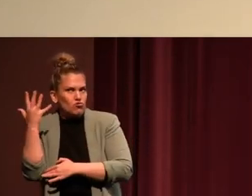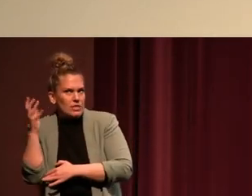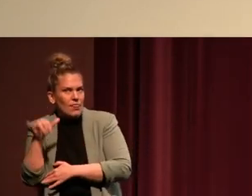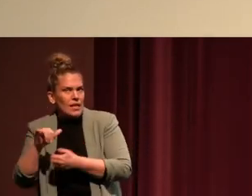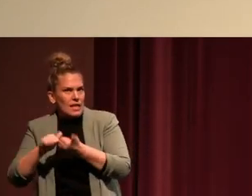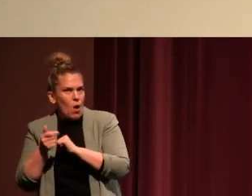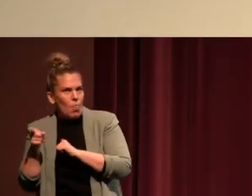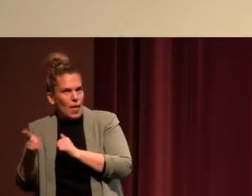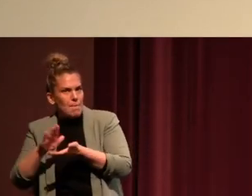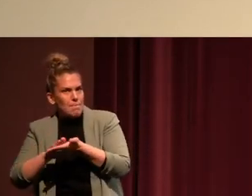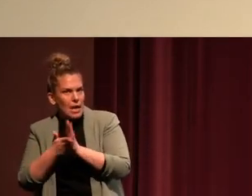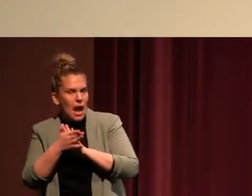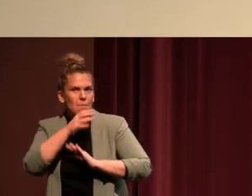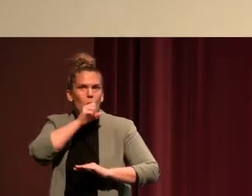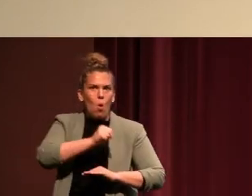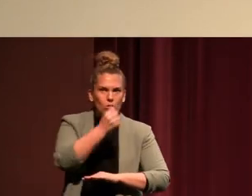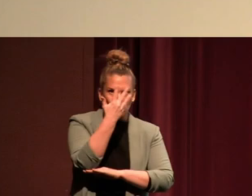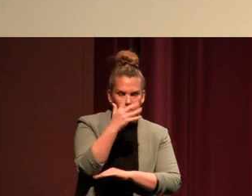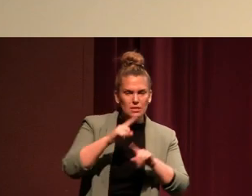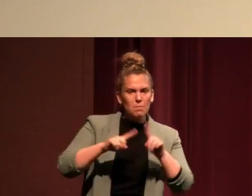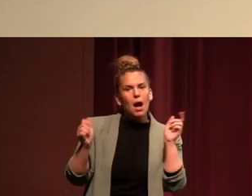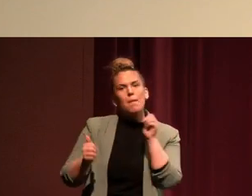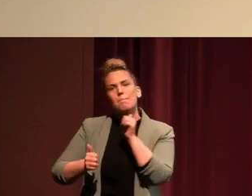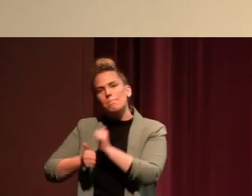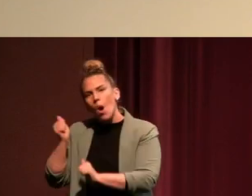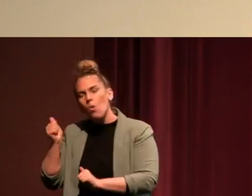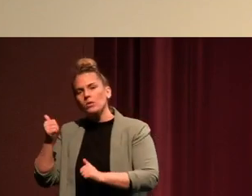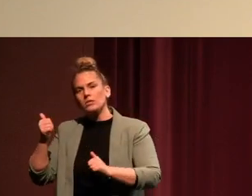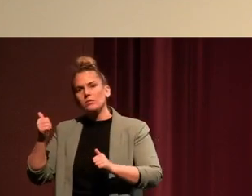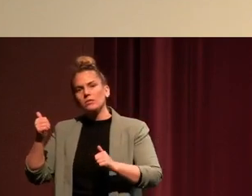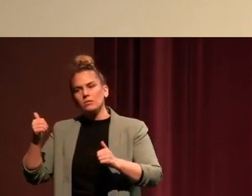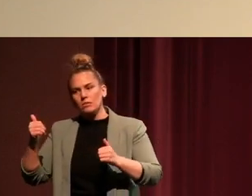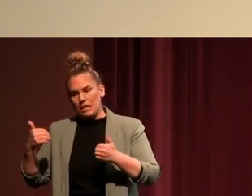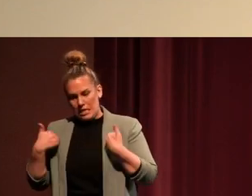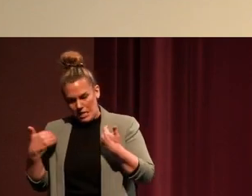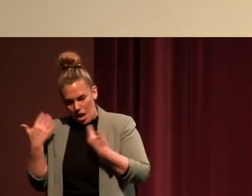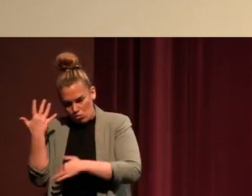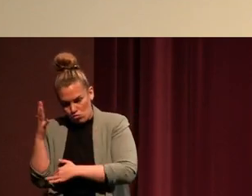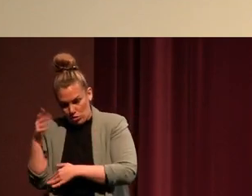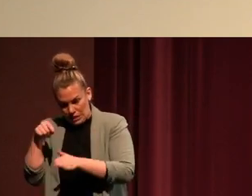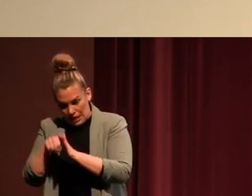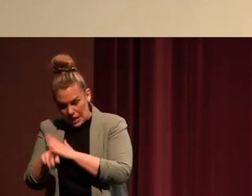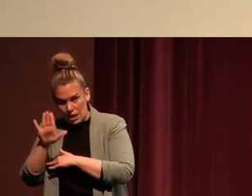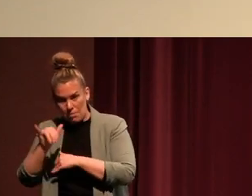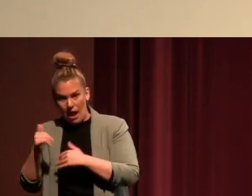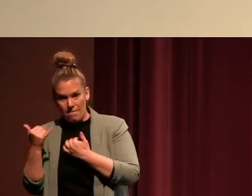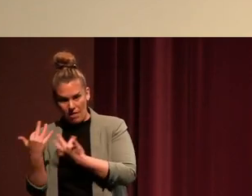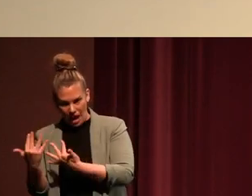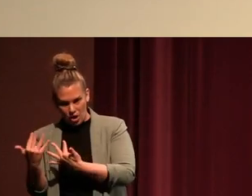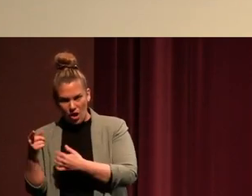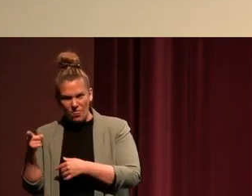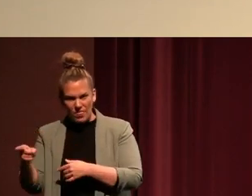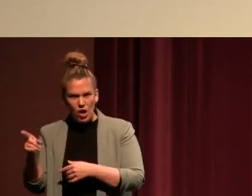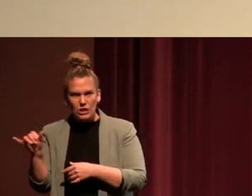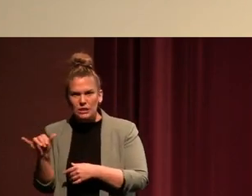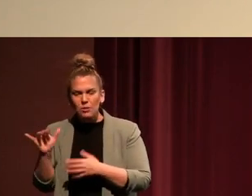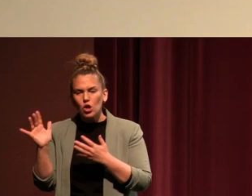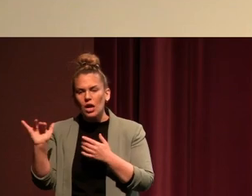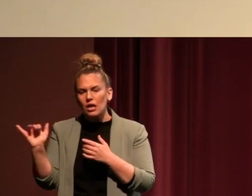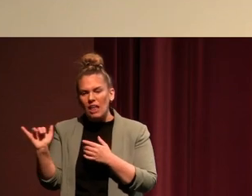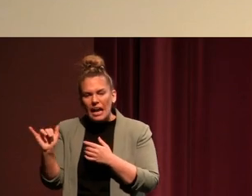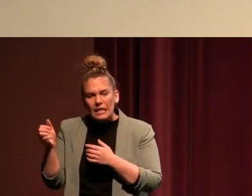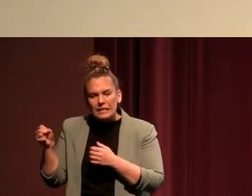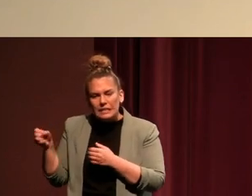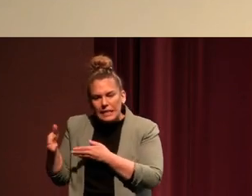trees. But most young trees were killed by fire. Trees are a little bit like salmon in that they lay lots of